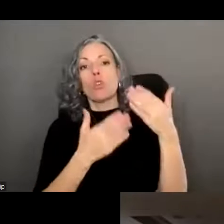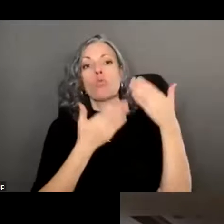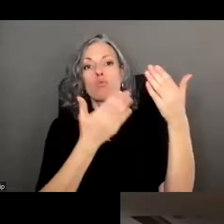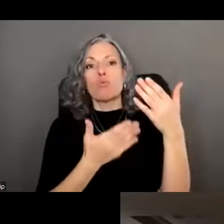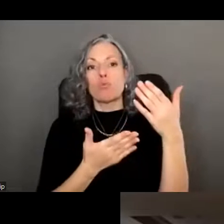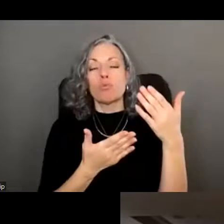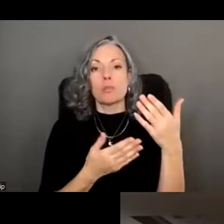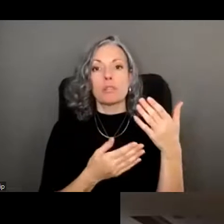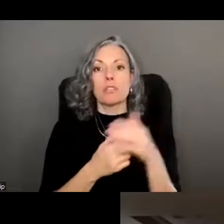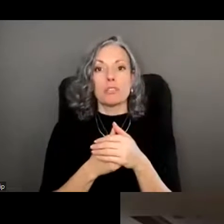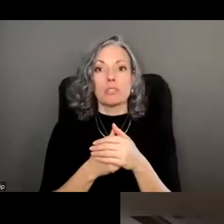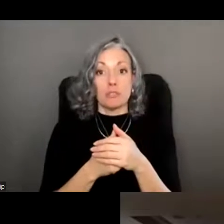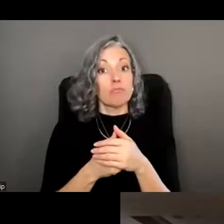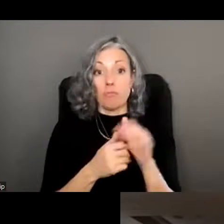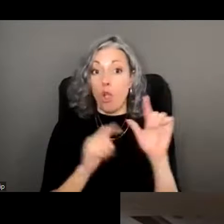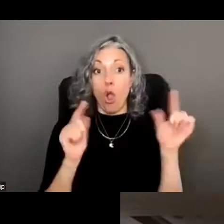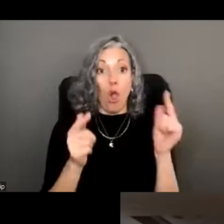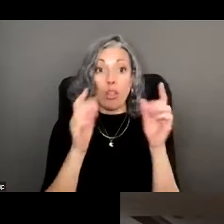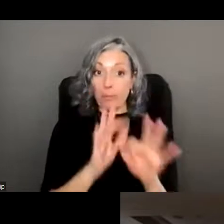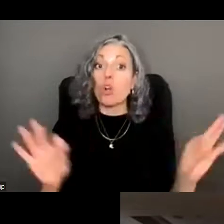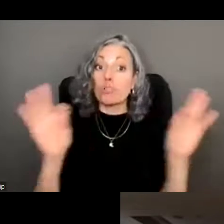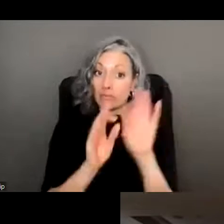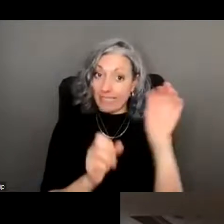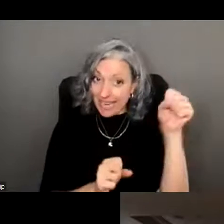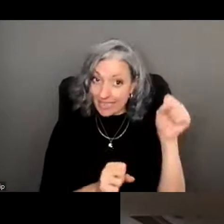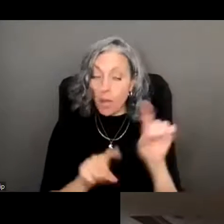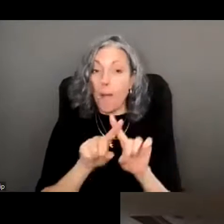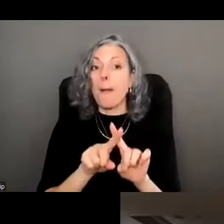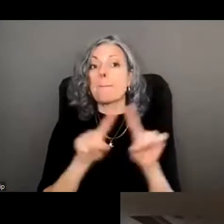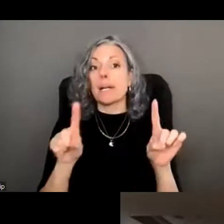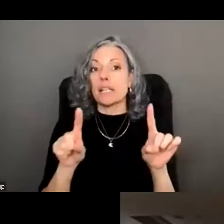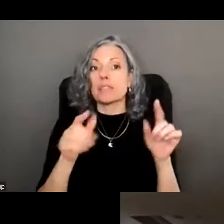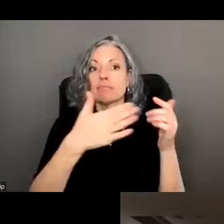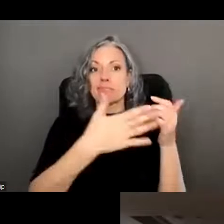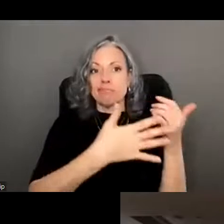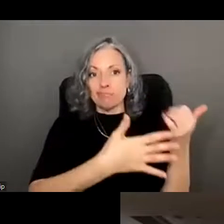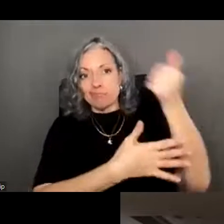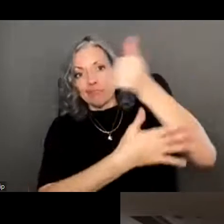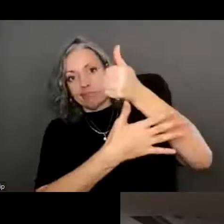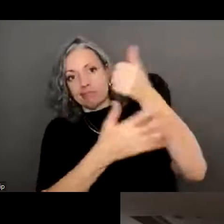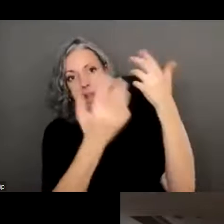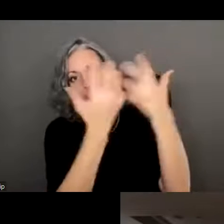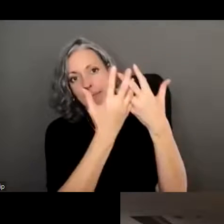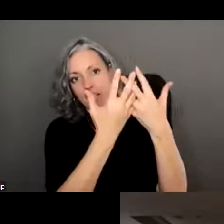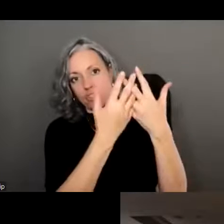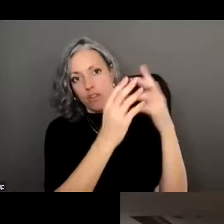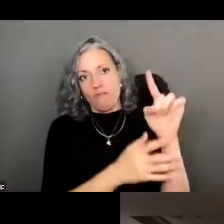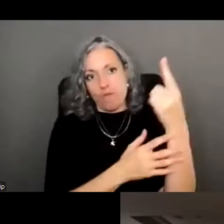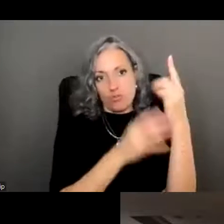recognizing that, yeah, they're all important, but we prioritize them accordingly.